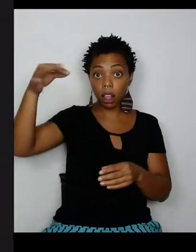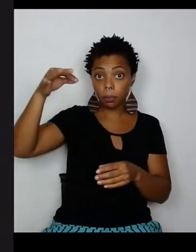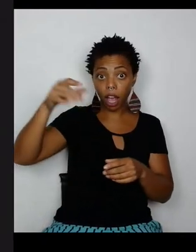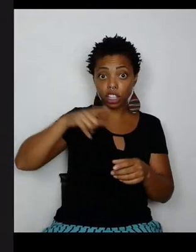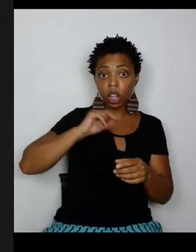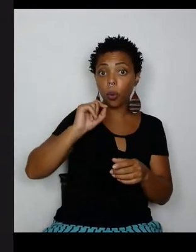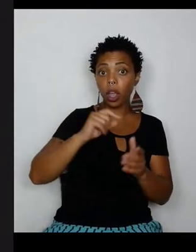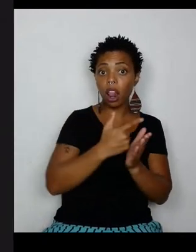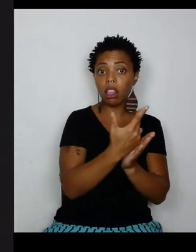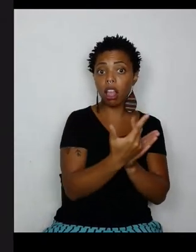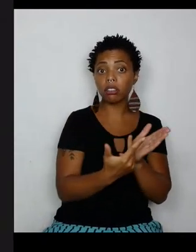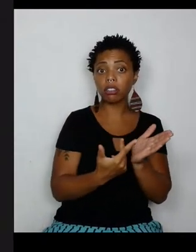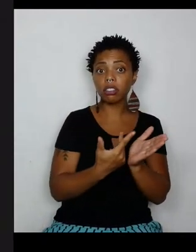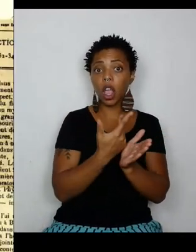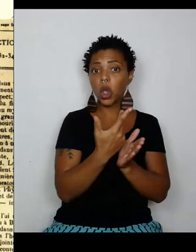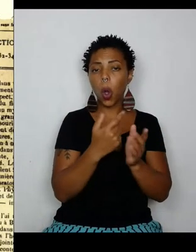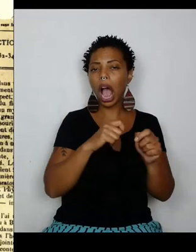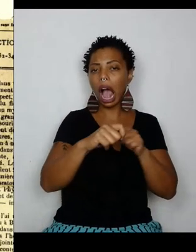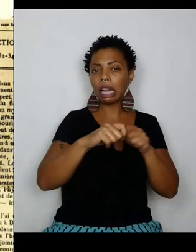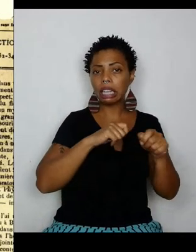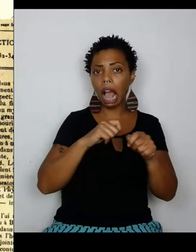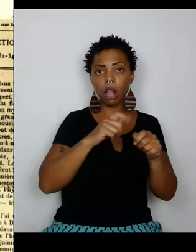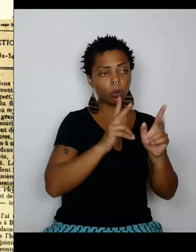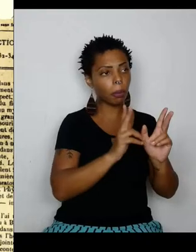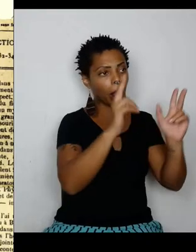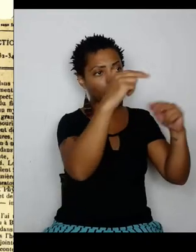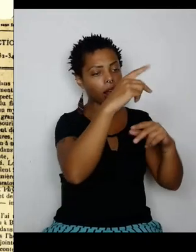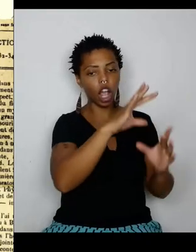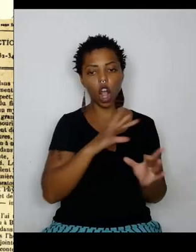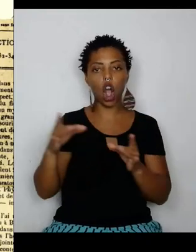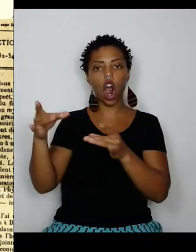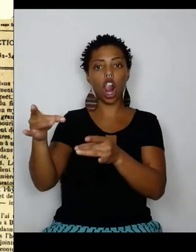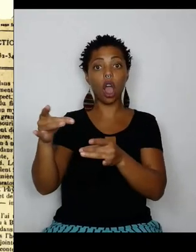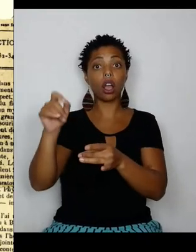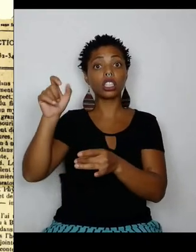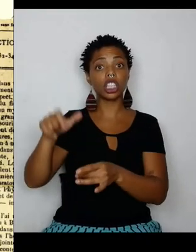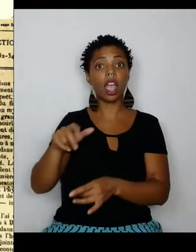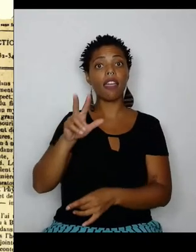gogh and newspaper cuttings